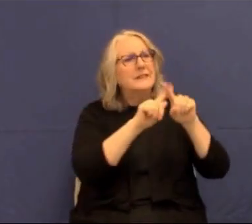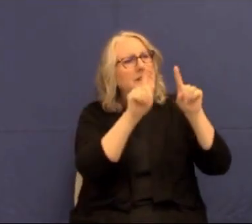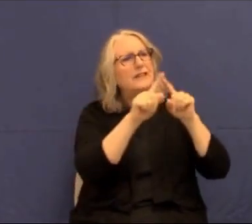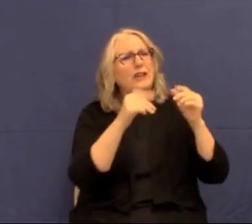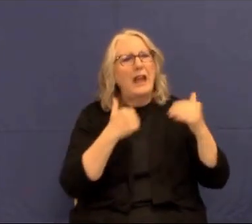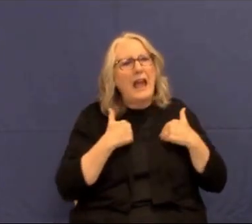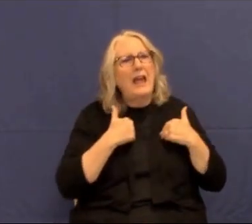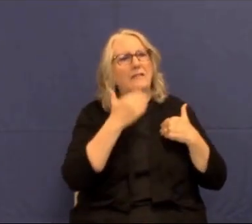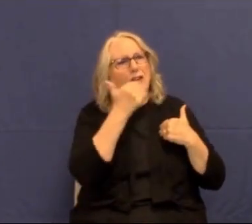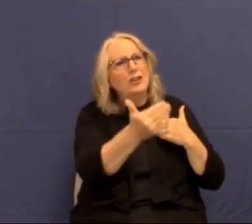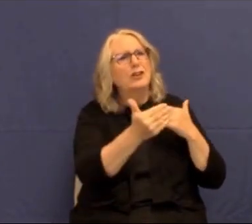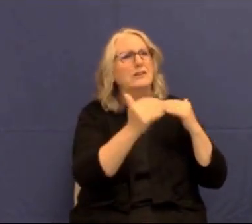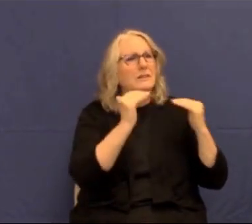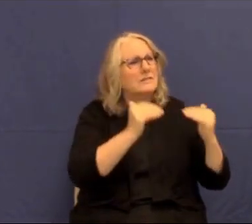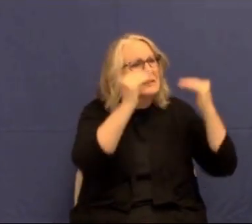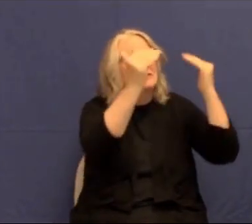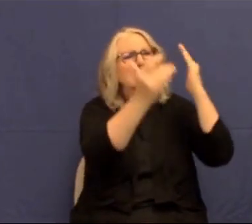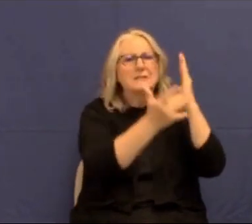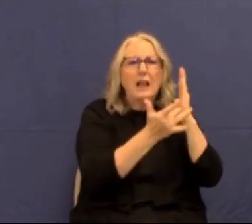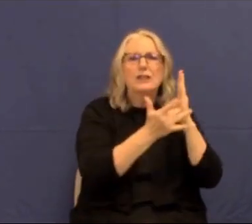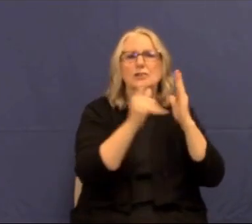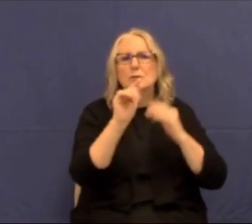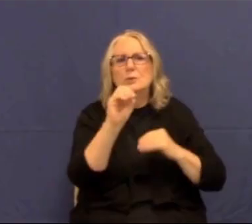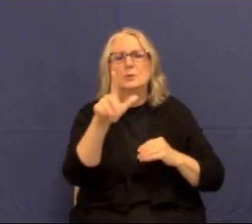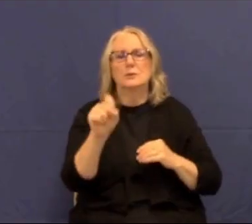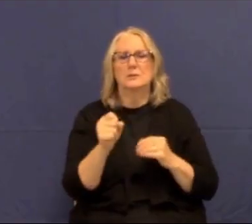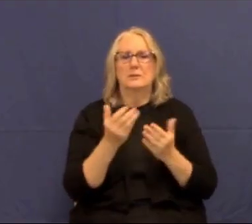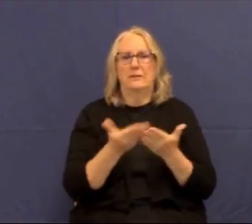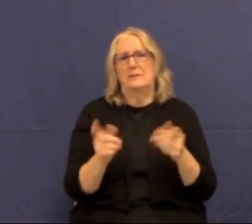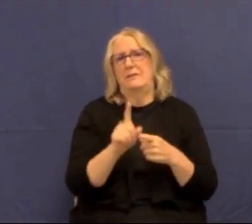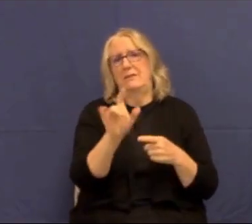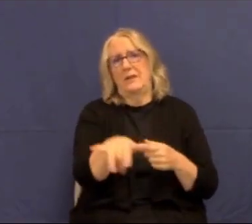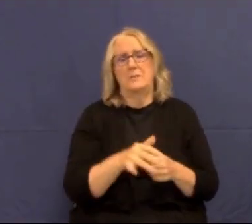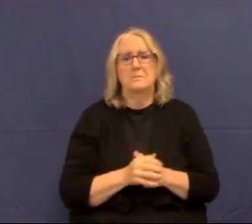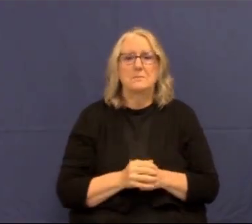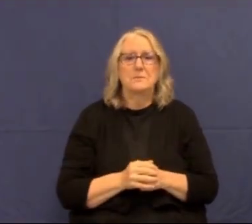advanced technology and tools and stuff like that.